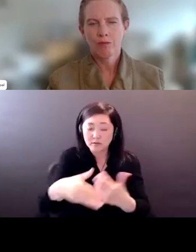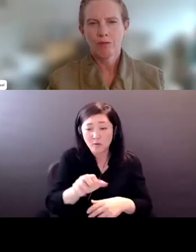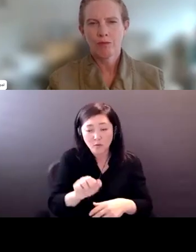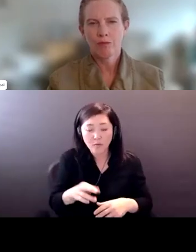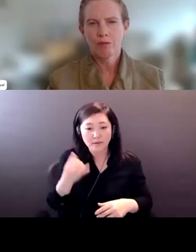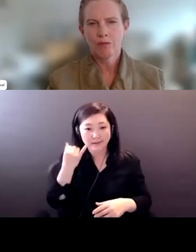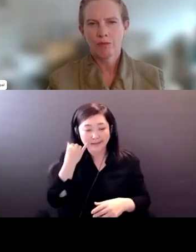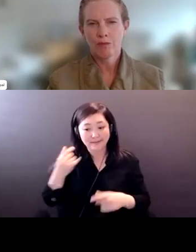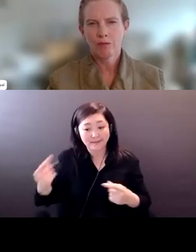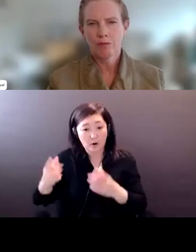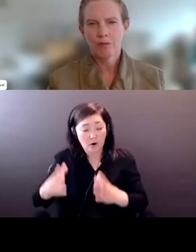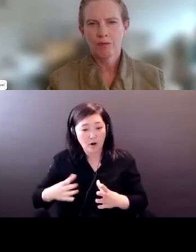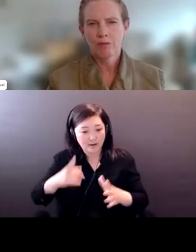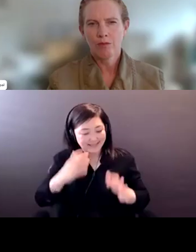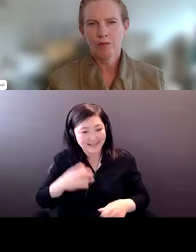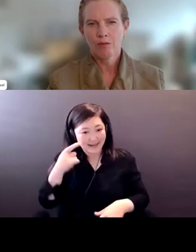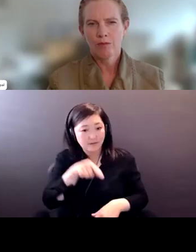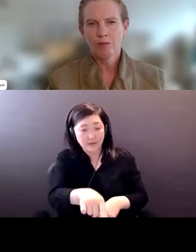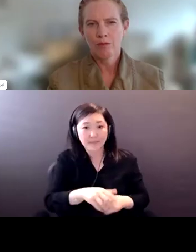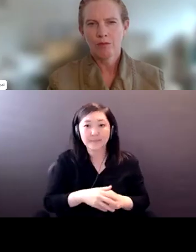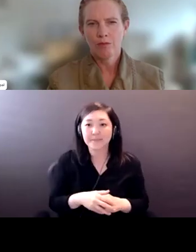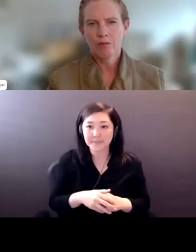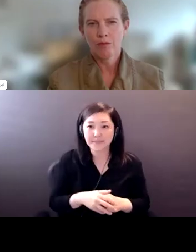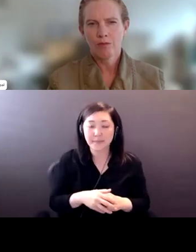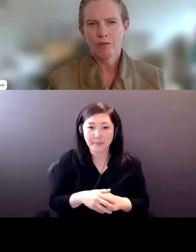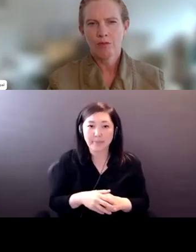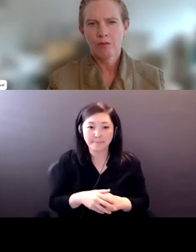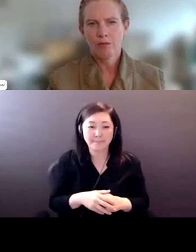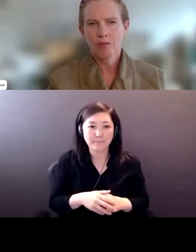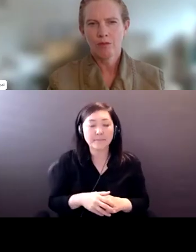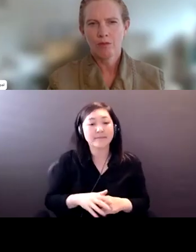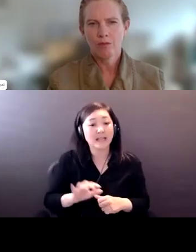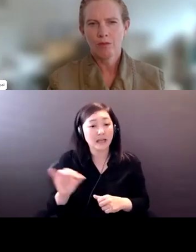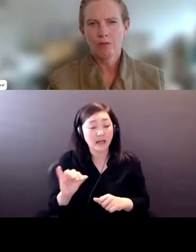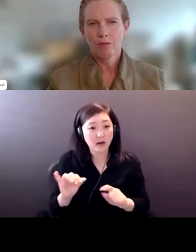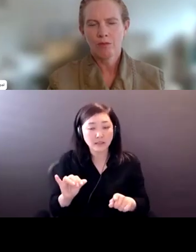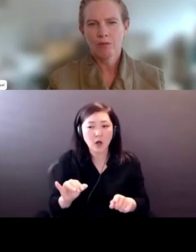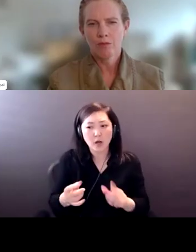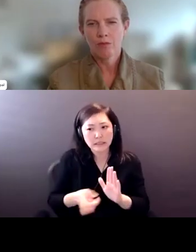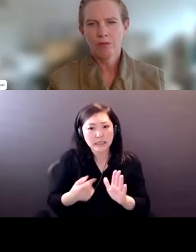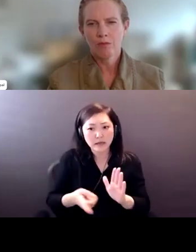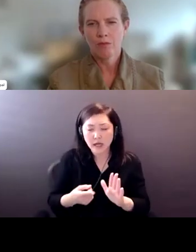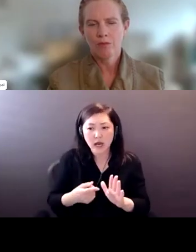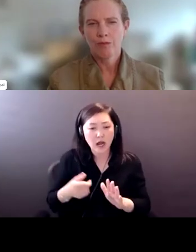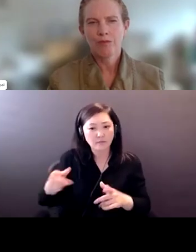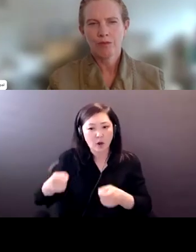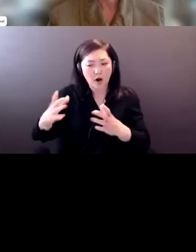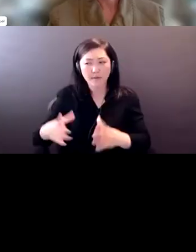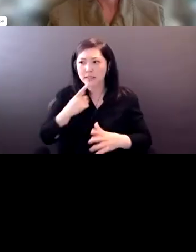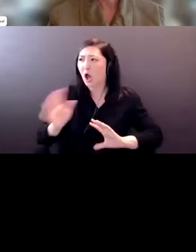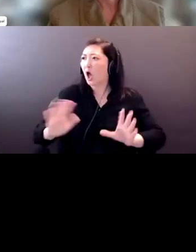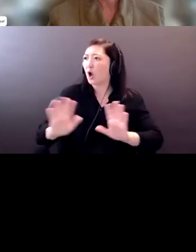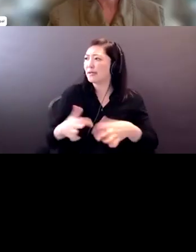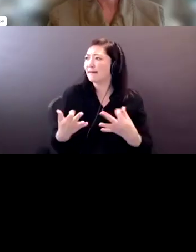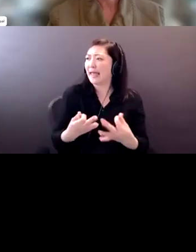as abuse, particularly when those behaviors are framed, as we've heard, in protection, caregiving, or within family